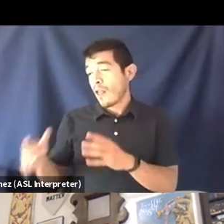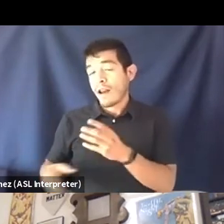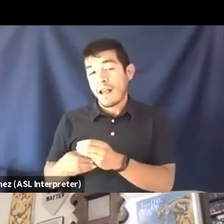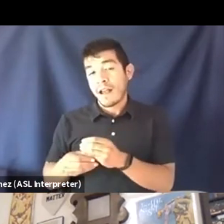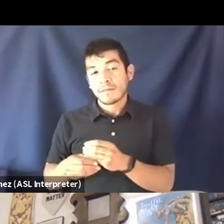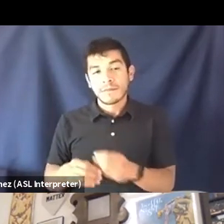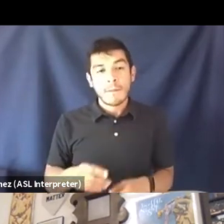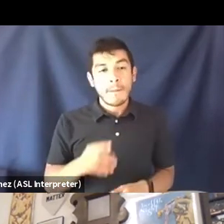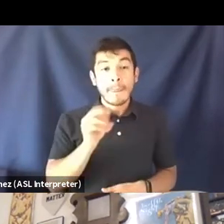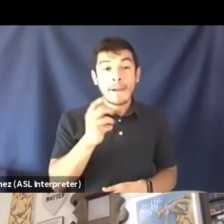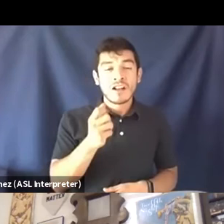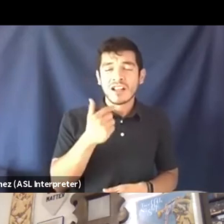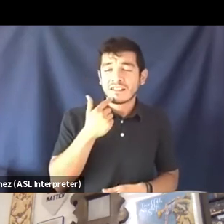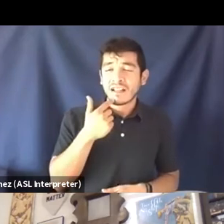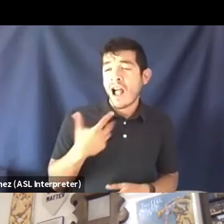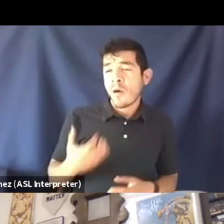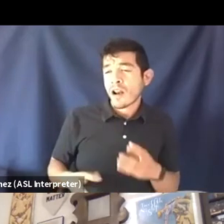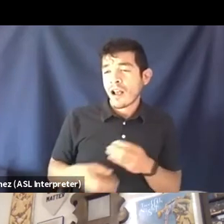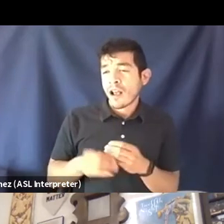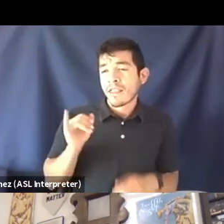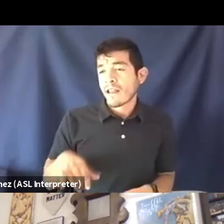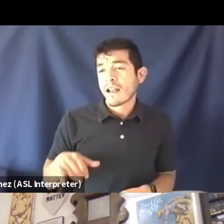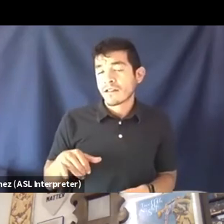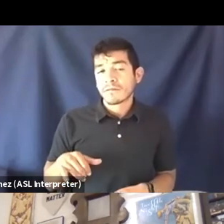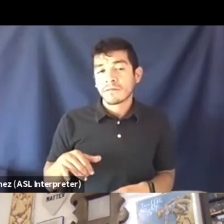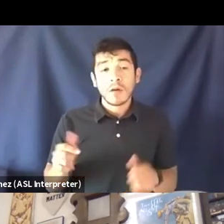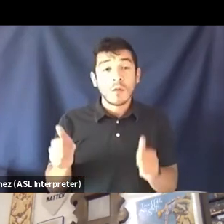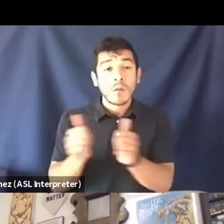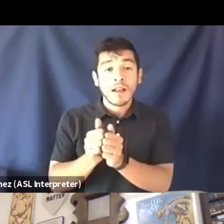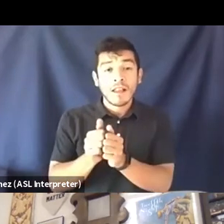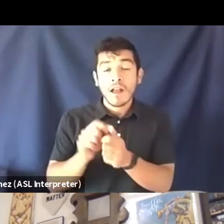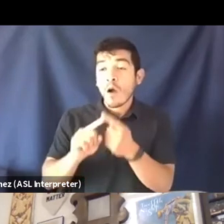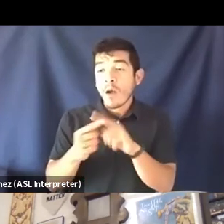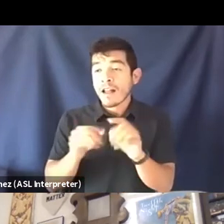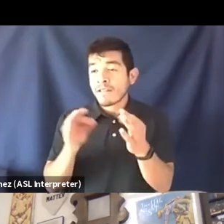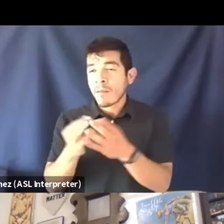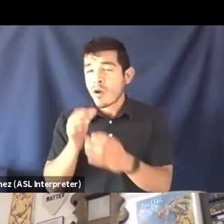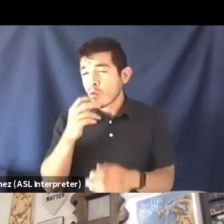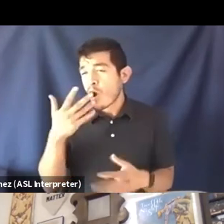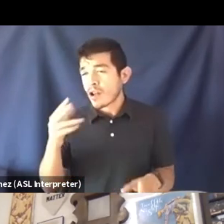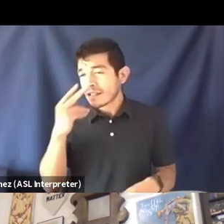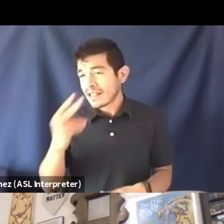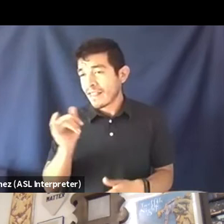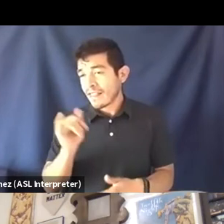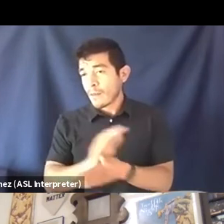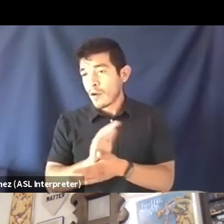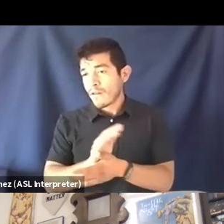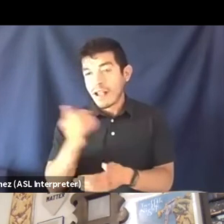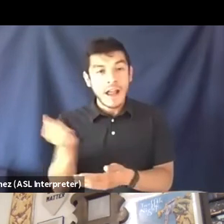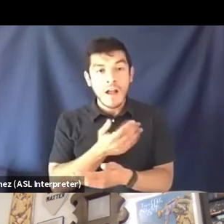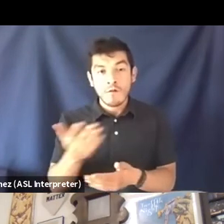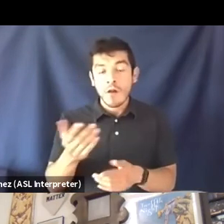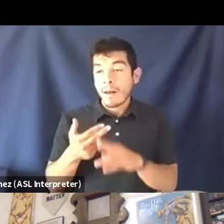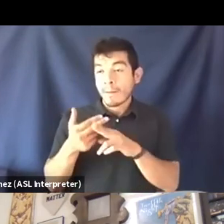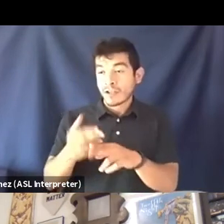just wanted to add that, you know, with friends and family who've seen the film, everybody mentions that moment.